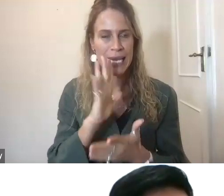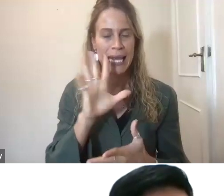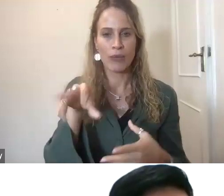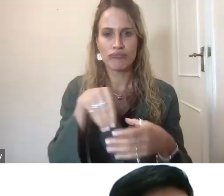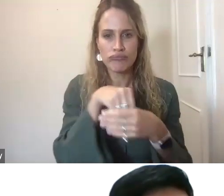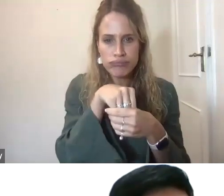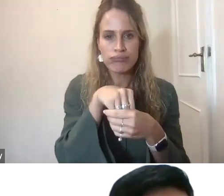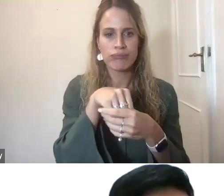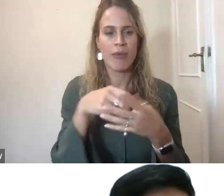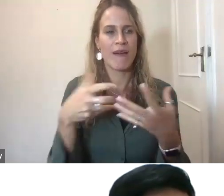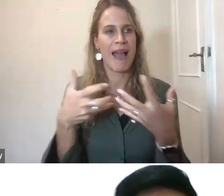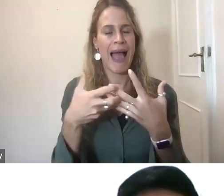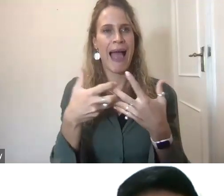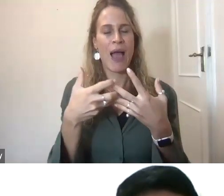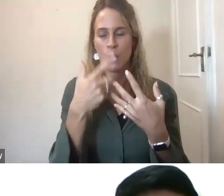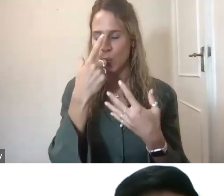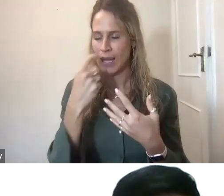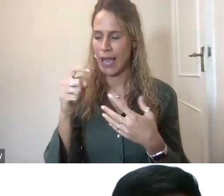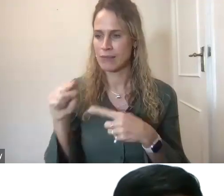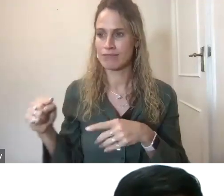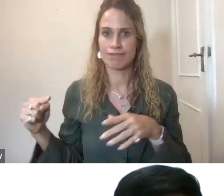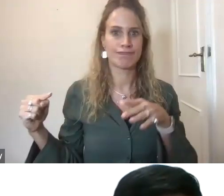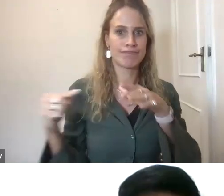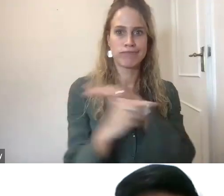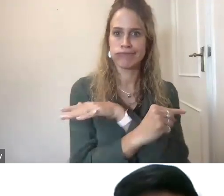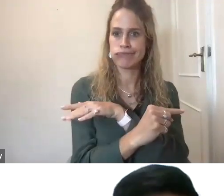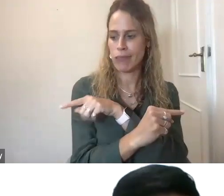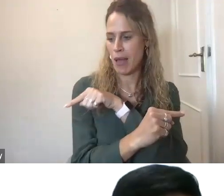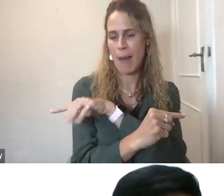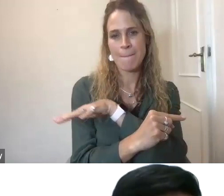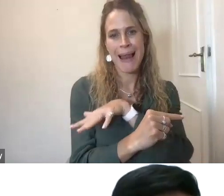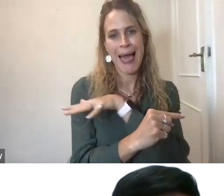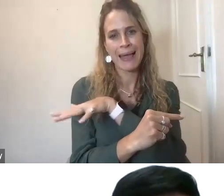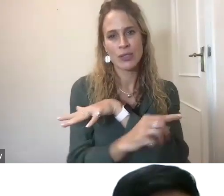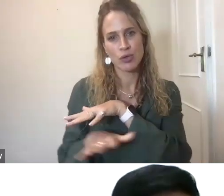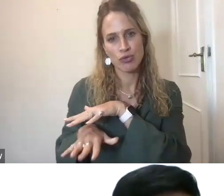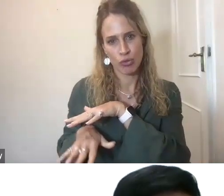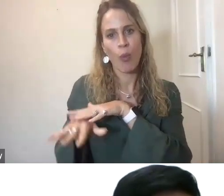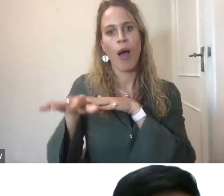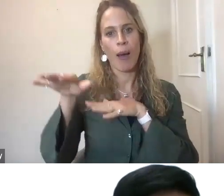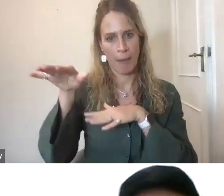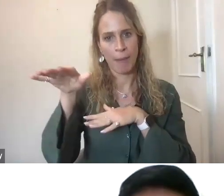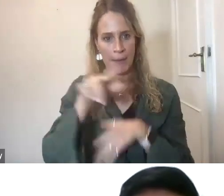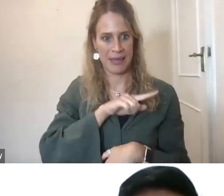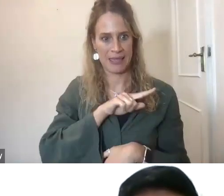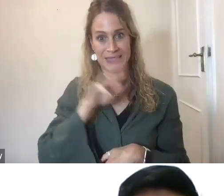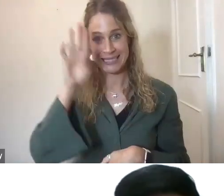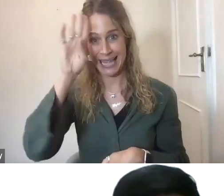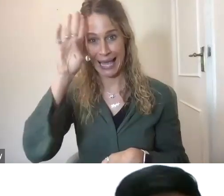how leaving somewhere, especially a place where you grew up, because of danger, is actually a